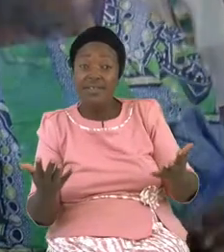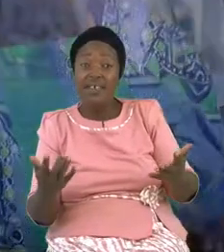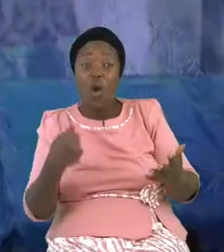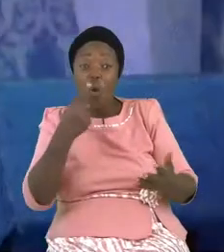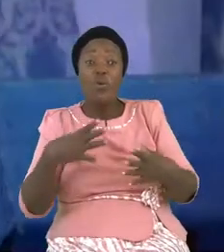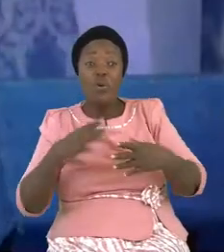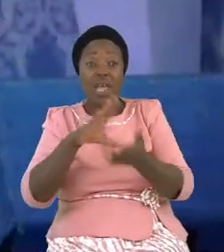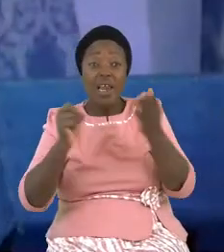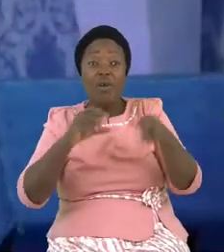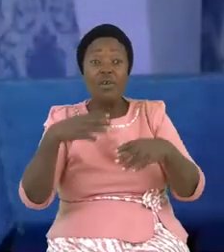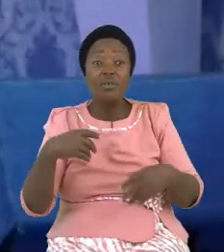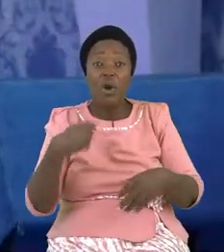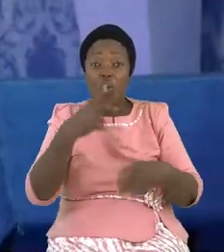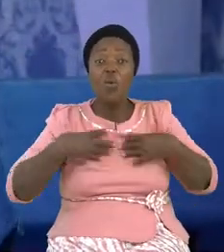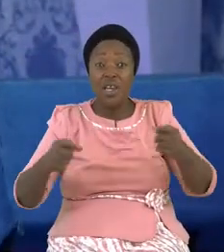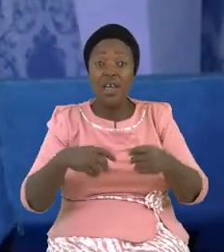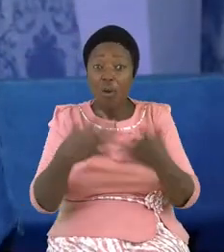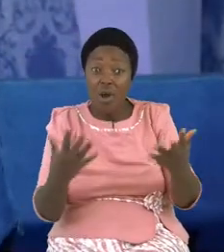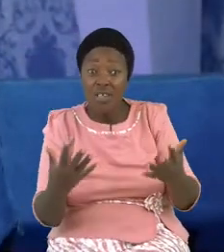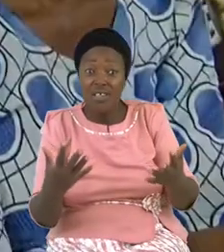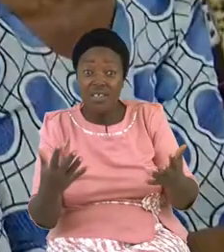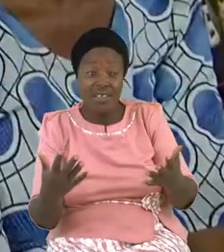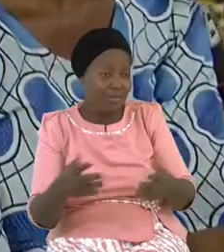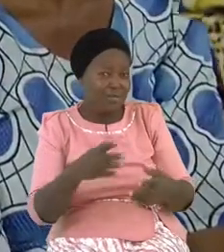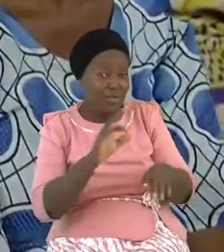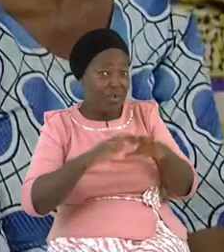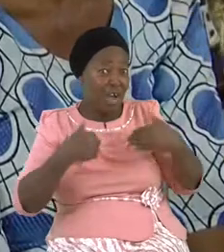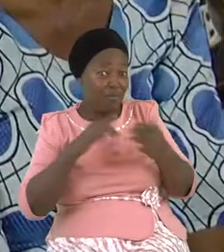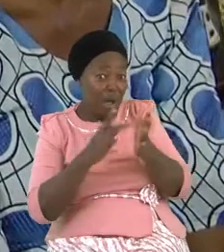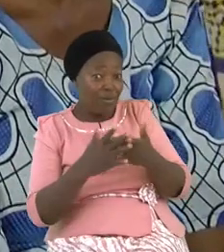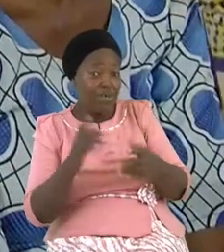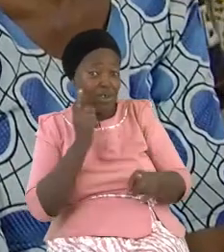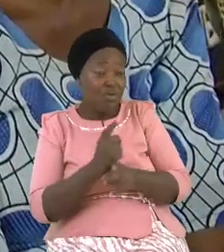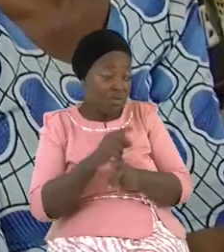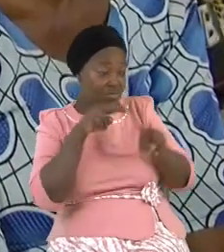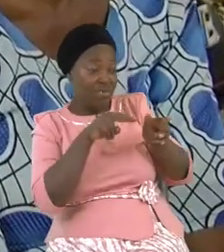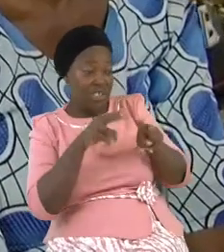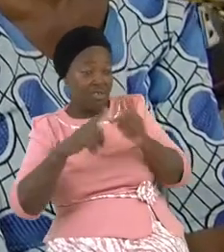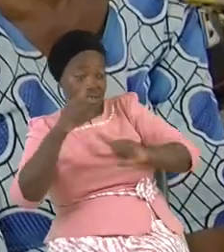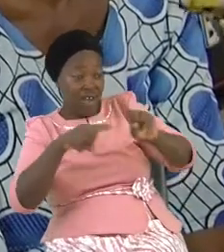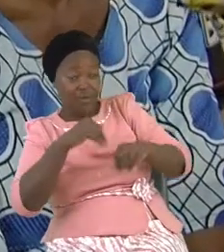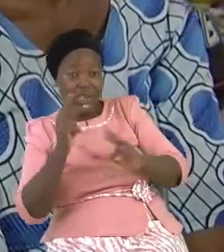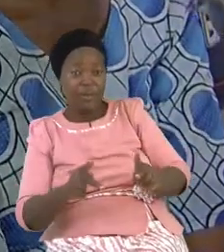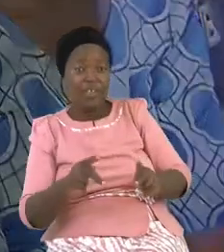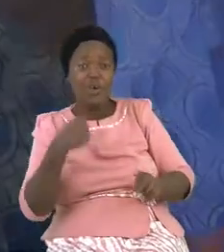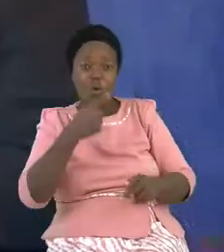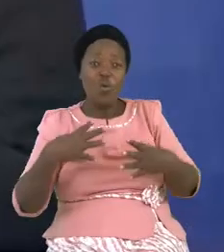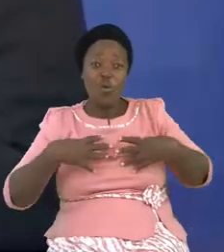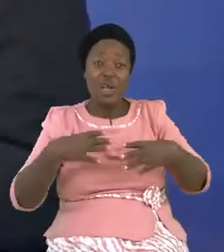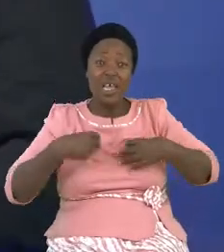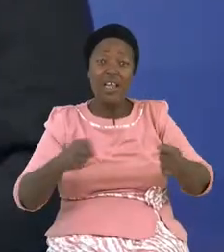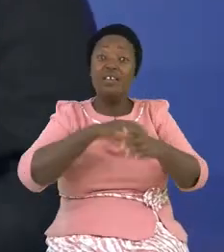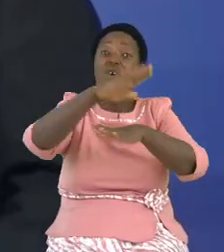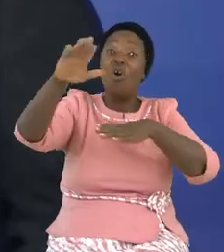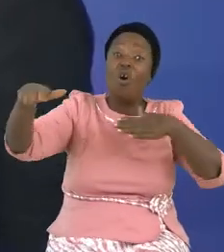Bible, listen to somebody near you there. Who healeth? Tell me. All. Who healeth all?